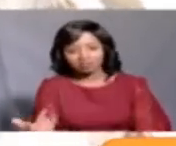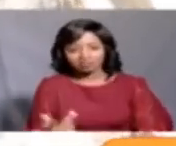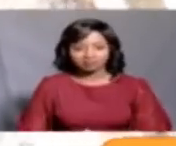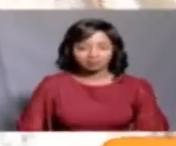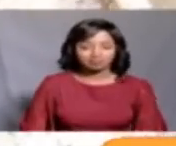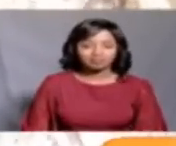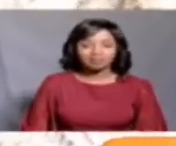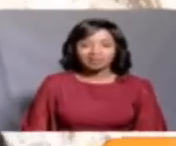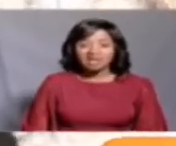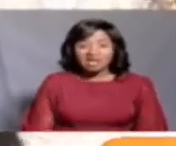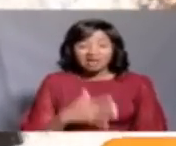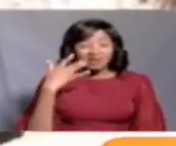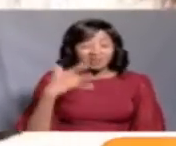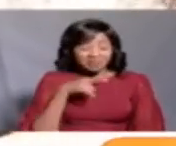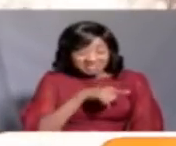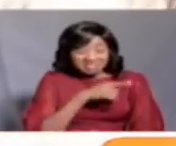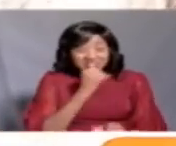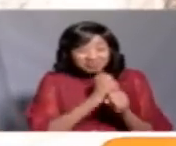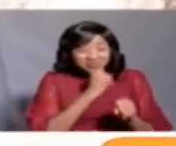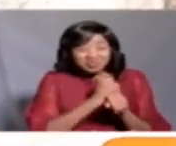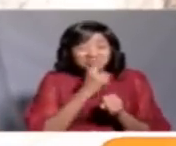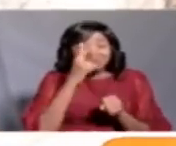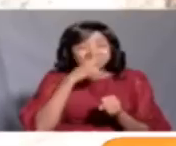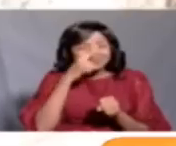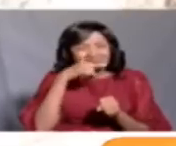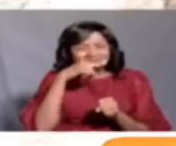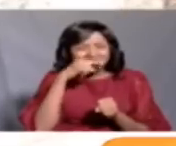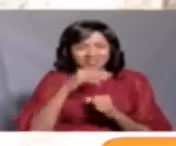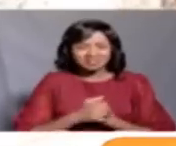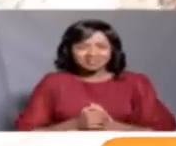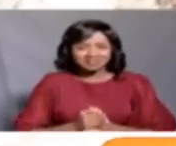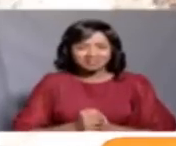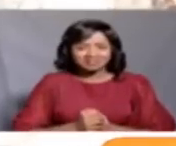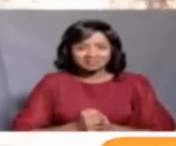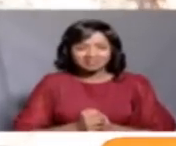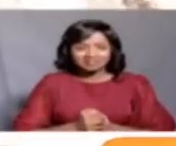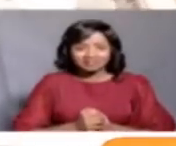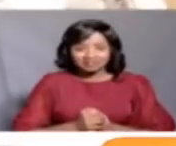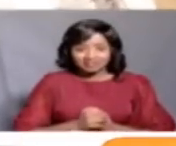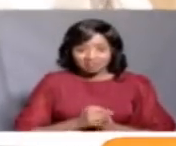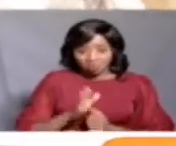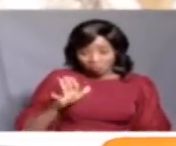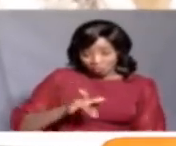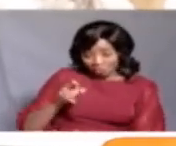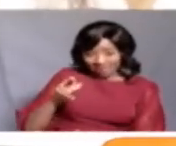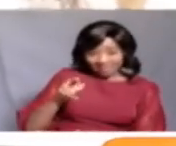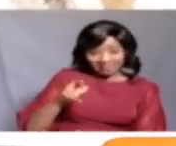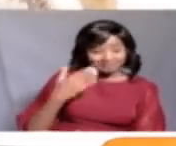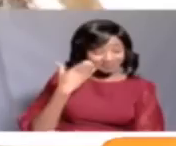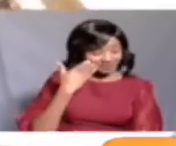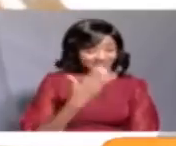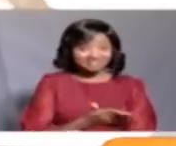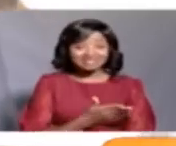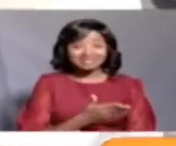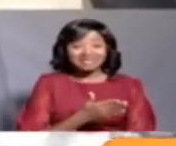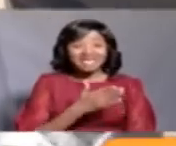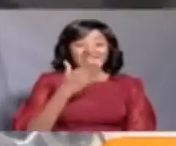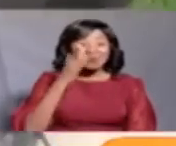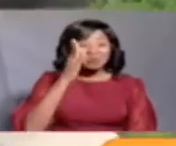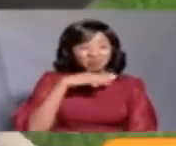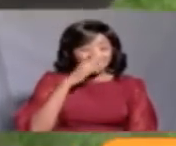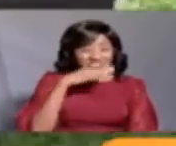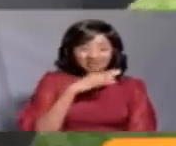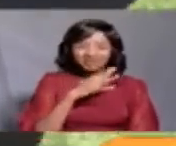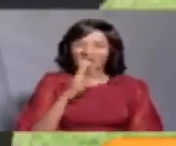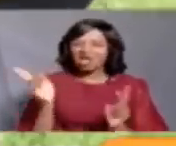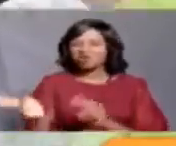It's a stinky job, but someone's got to do it. For Lucy Wanjiku, waste has become a common sight